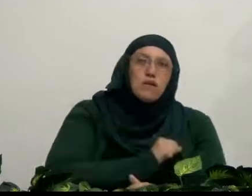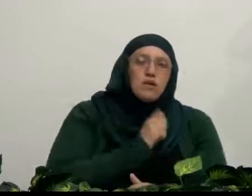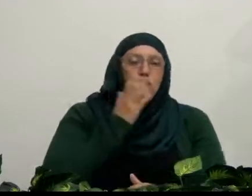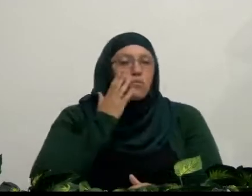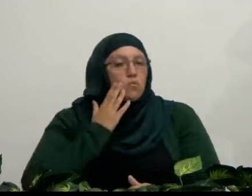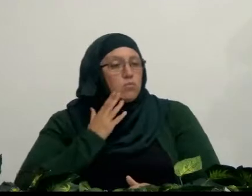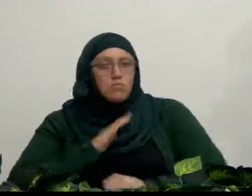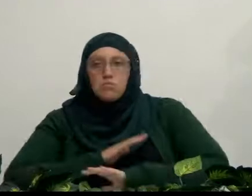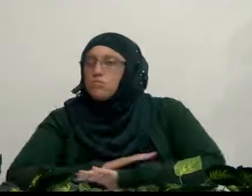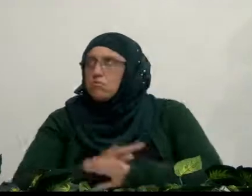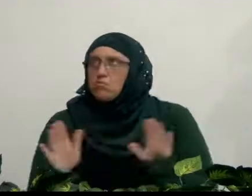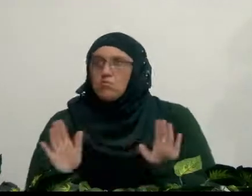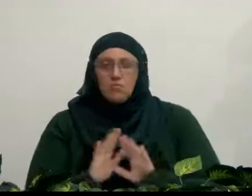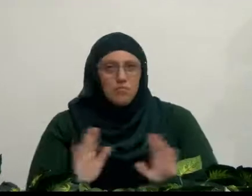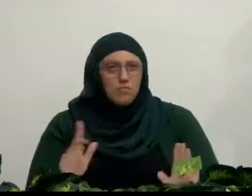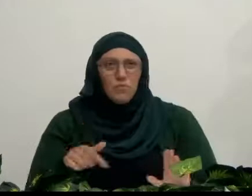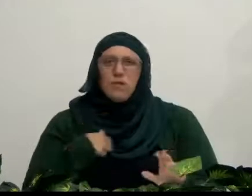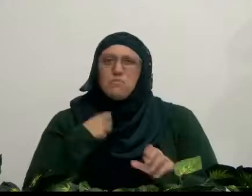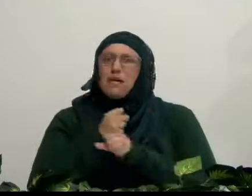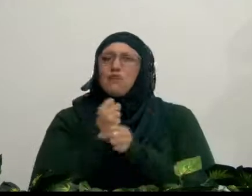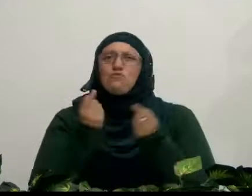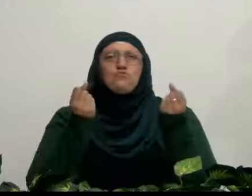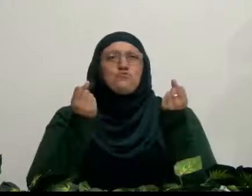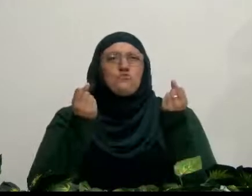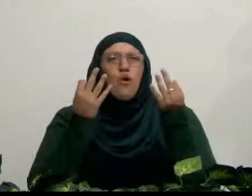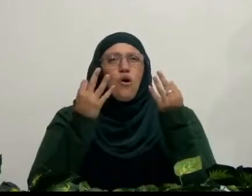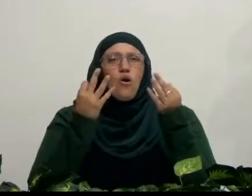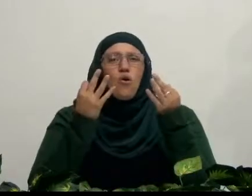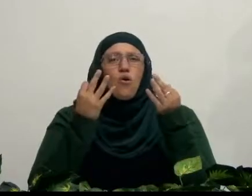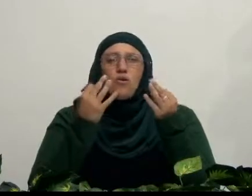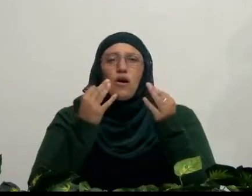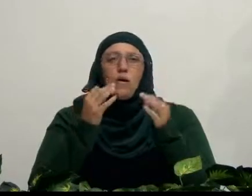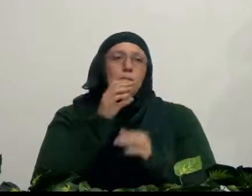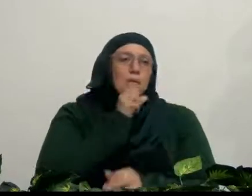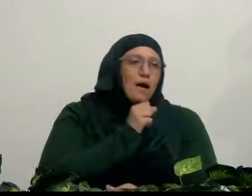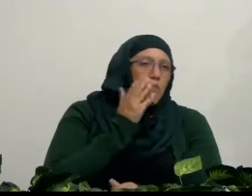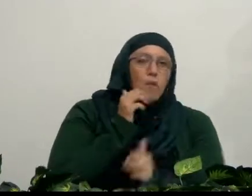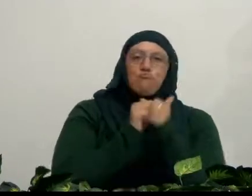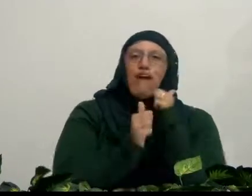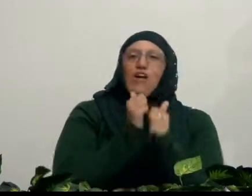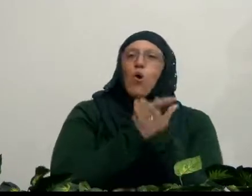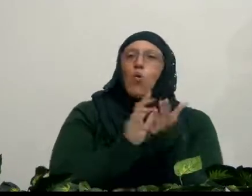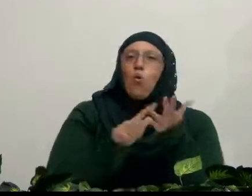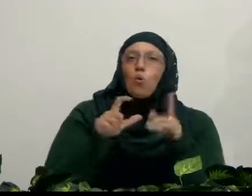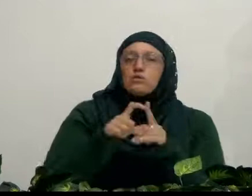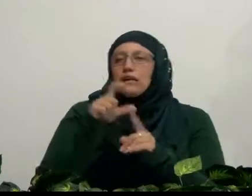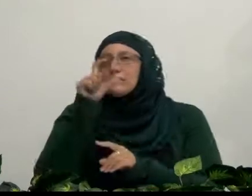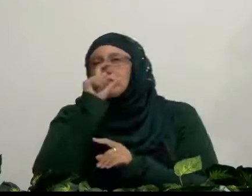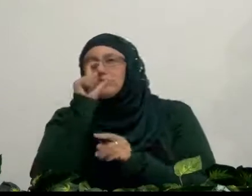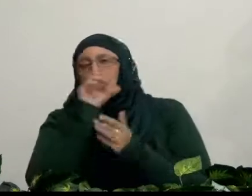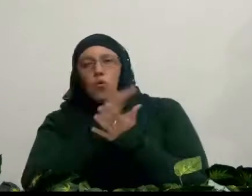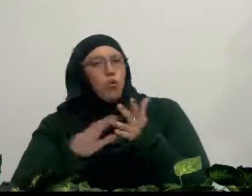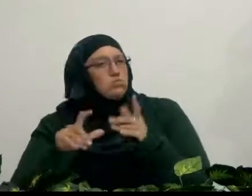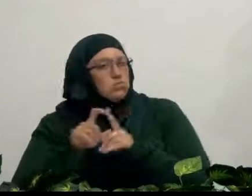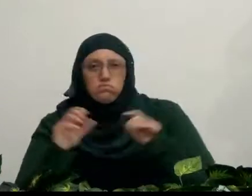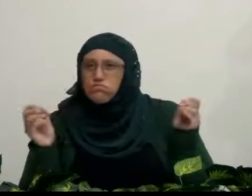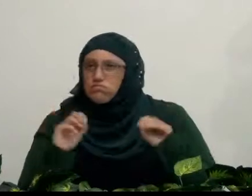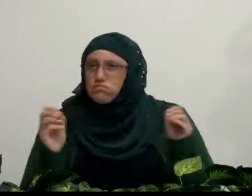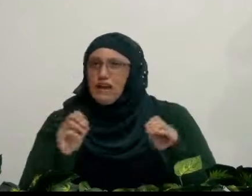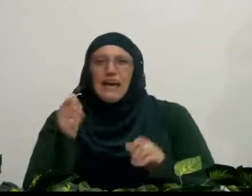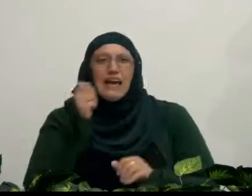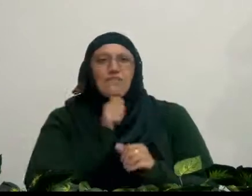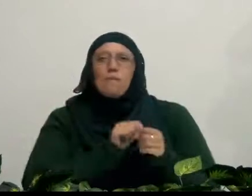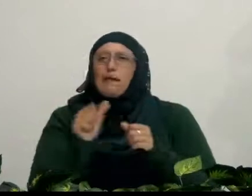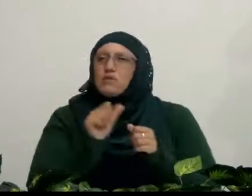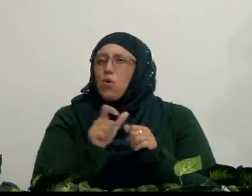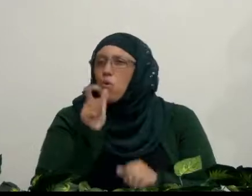it more gender neutral, I'm using fraternity. And still, if you insist, I have another term that I'll come soon to